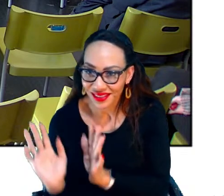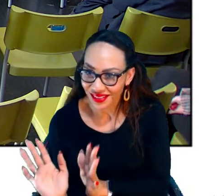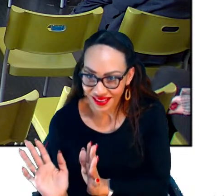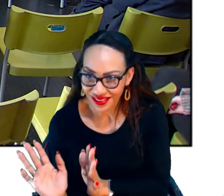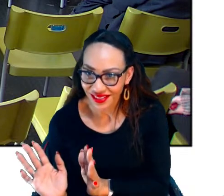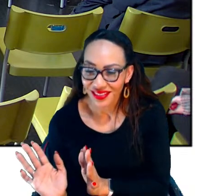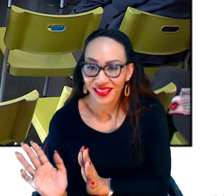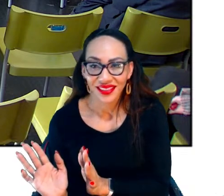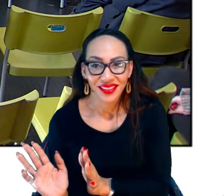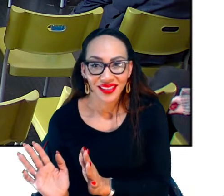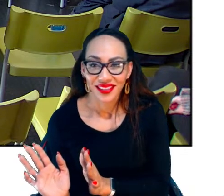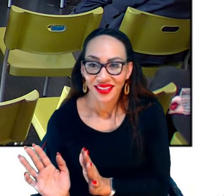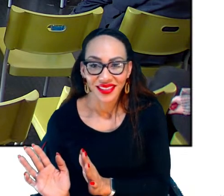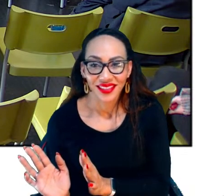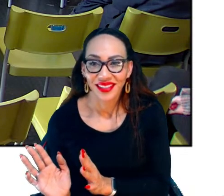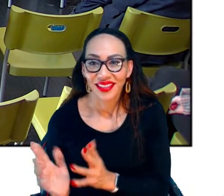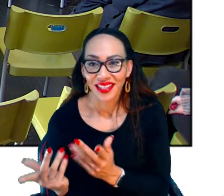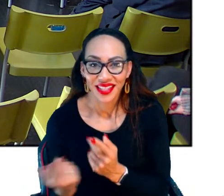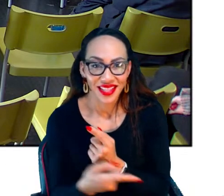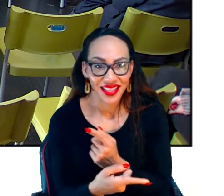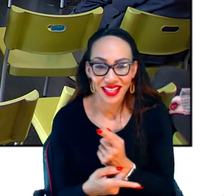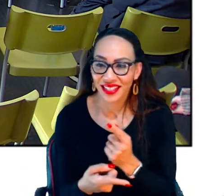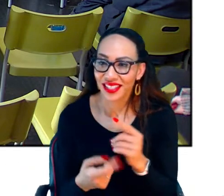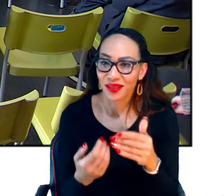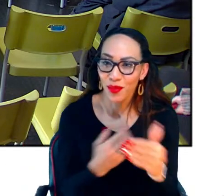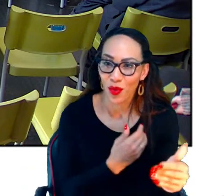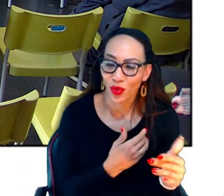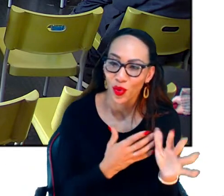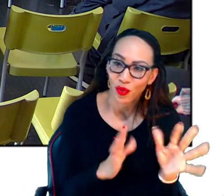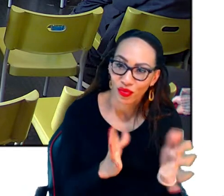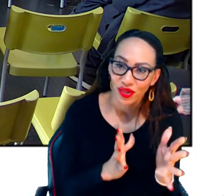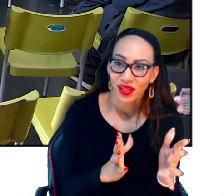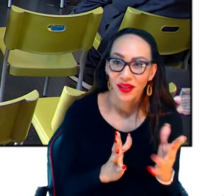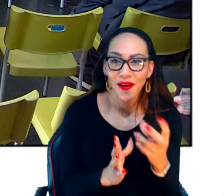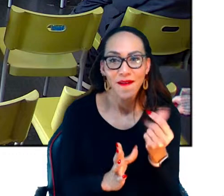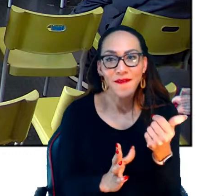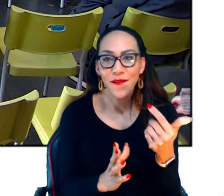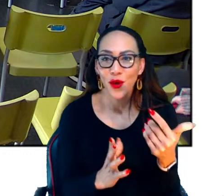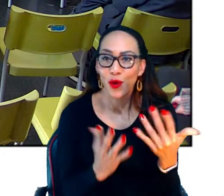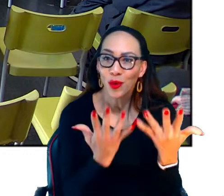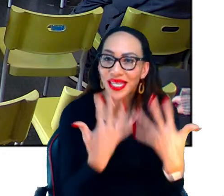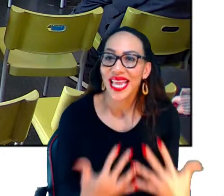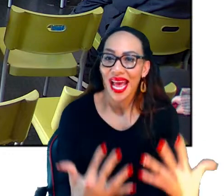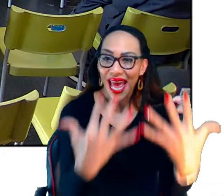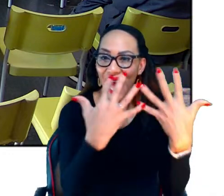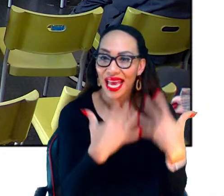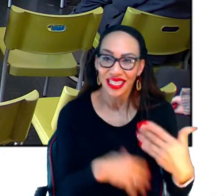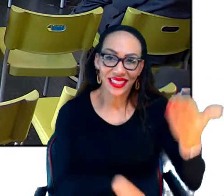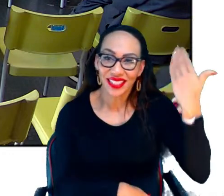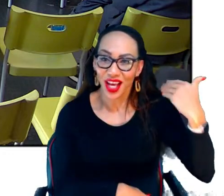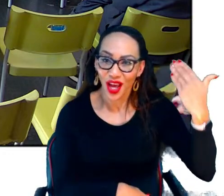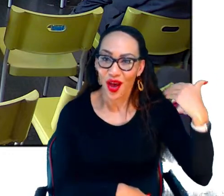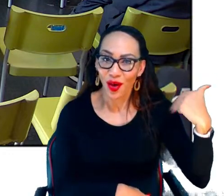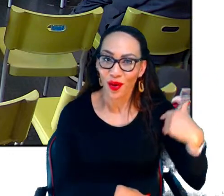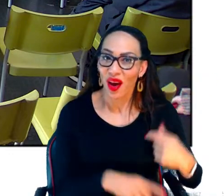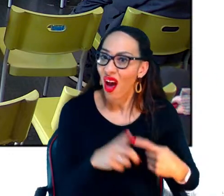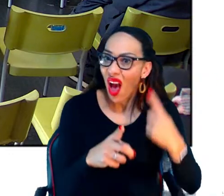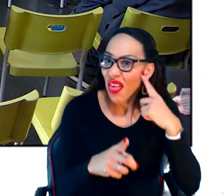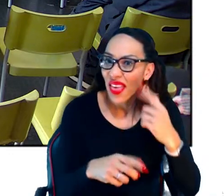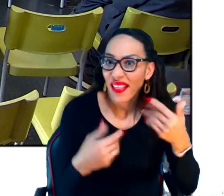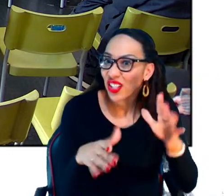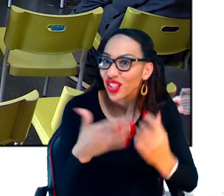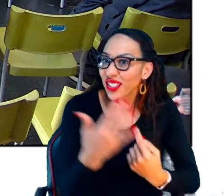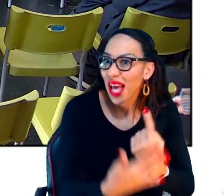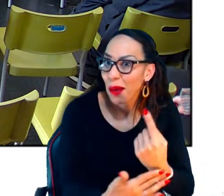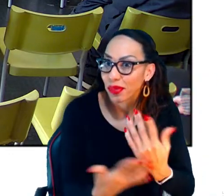decades aesthetic in it somehow. Really nice. Yeah, I think that just has happened rather than kind of deliberately.